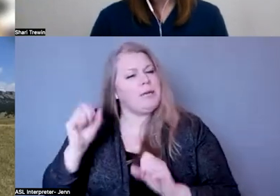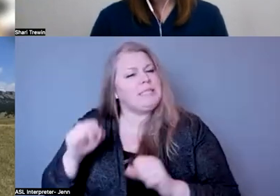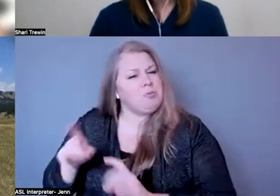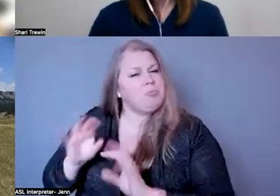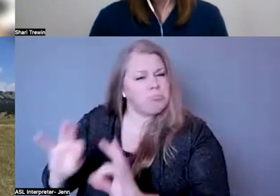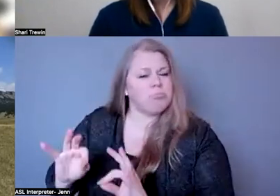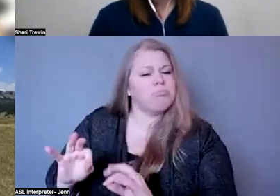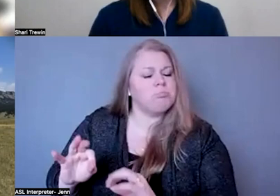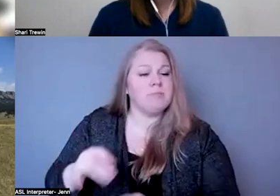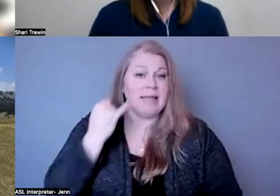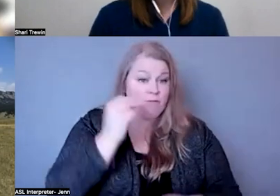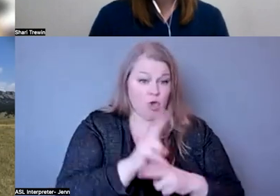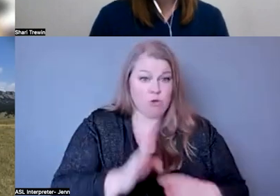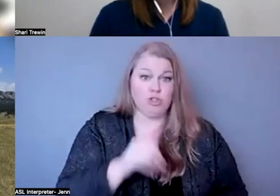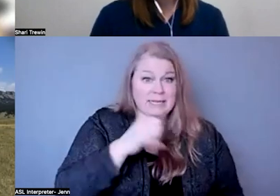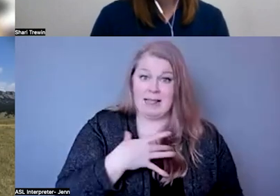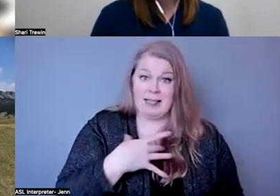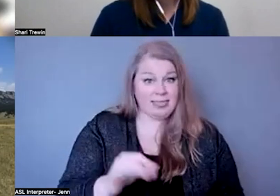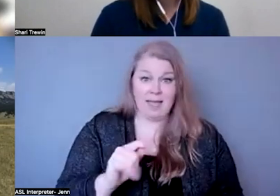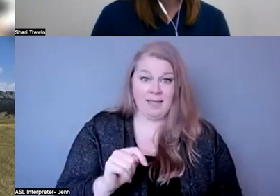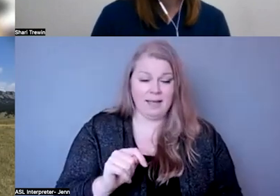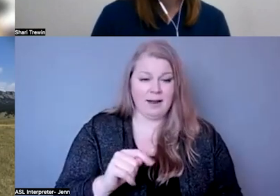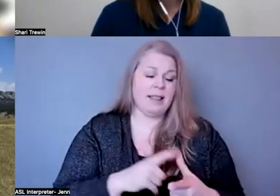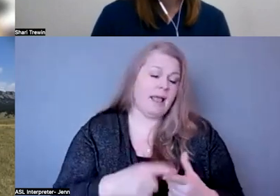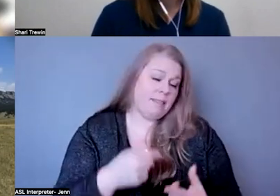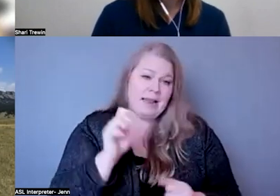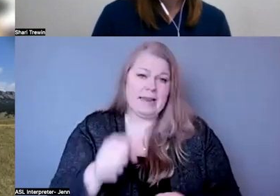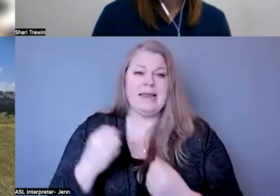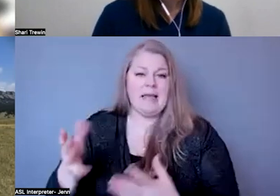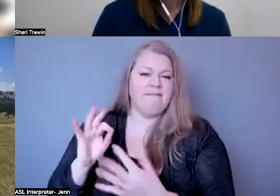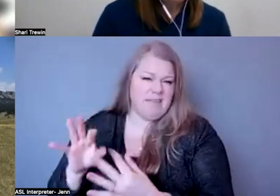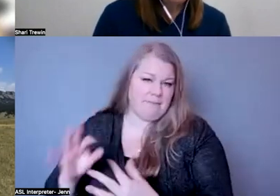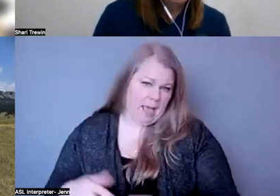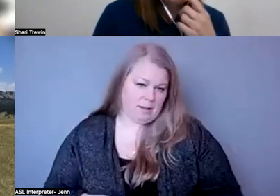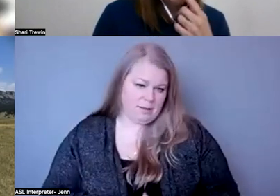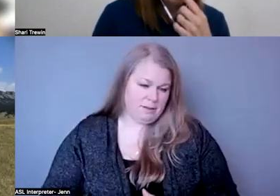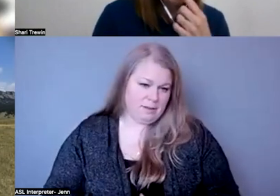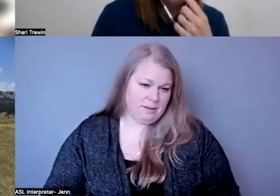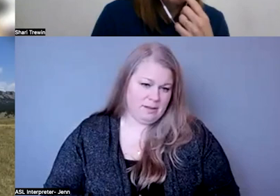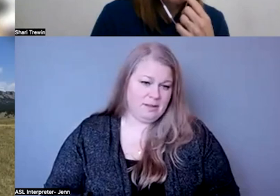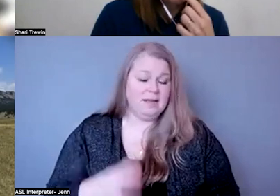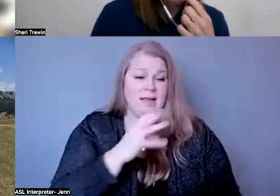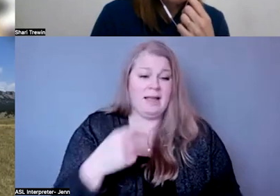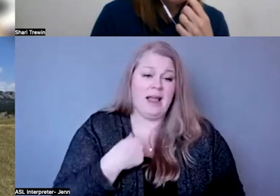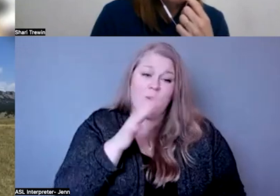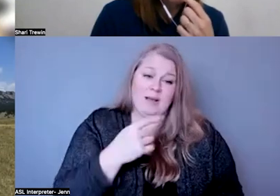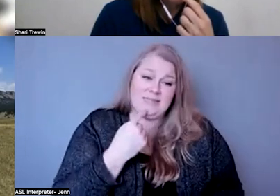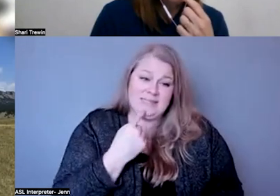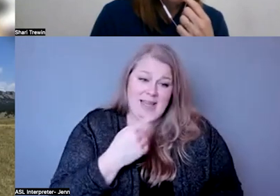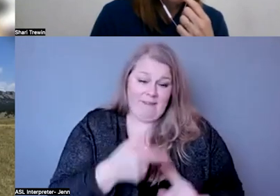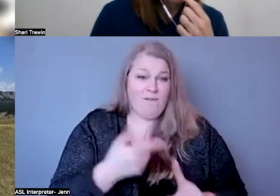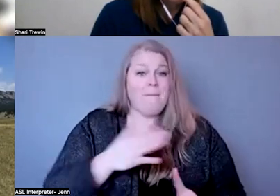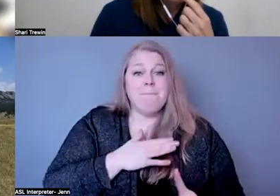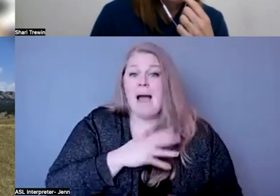if the user doesn't like that, then maybe they can give some feedback or whatever it is. And I'll say just, from my own